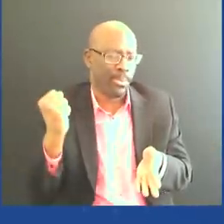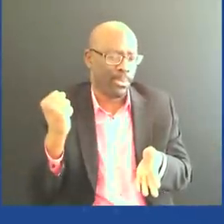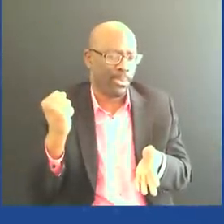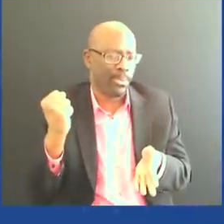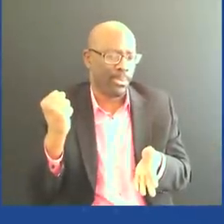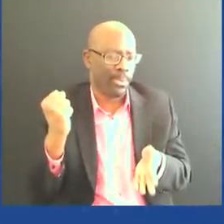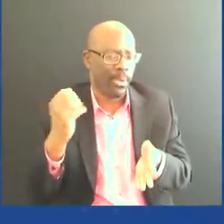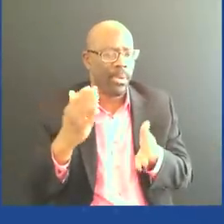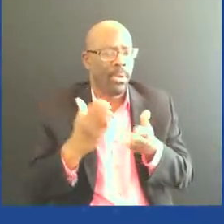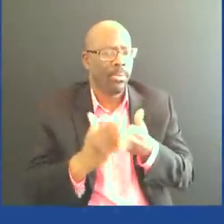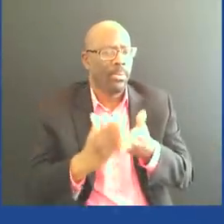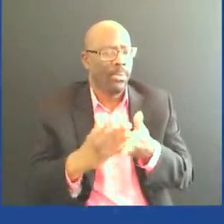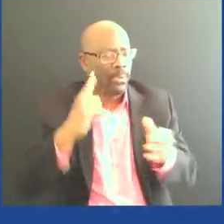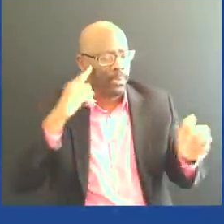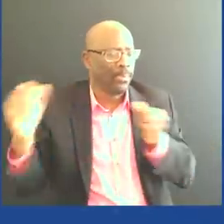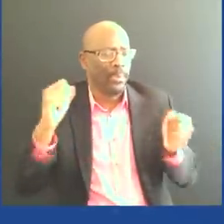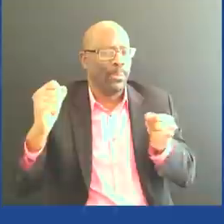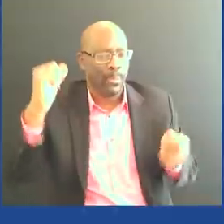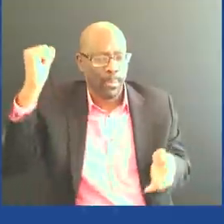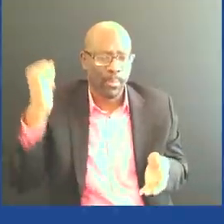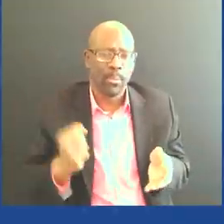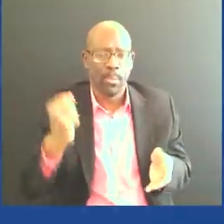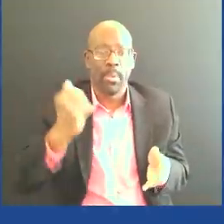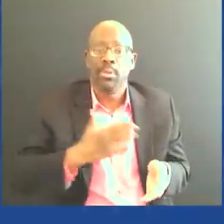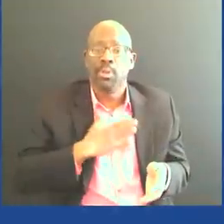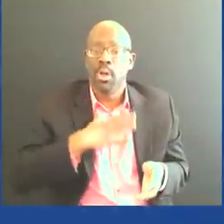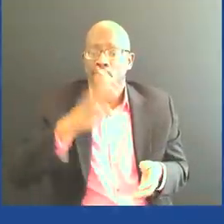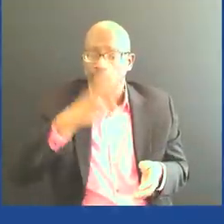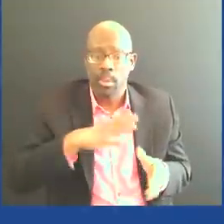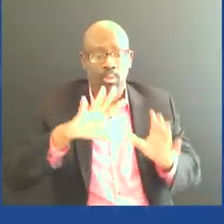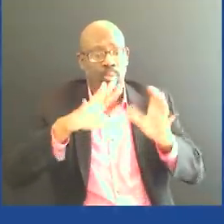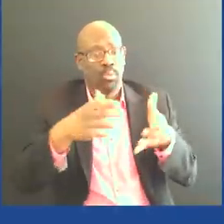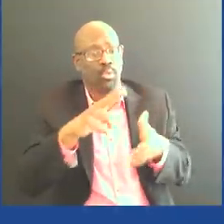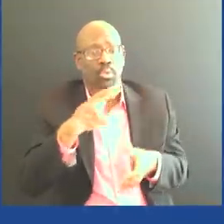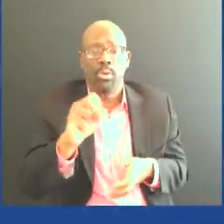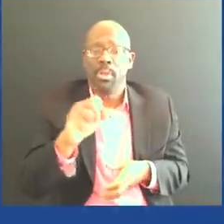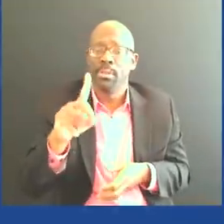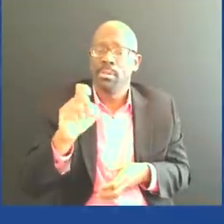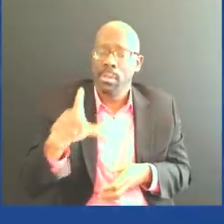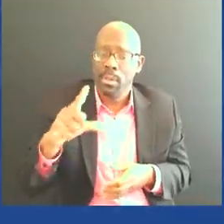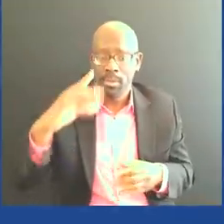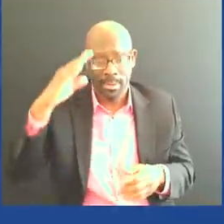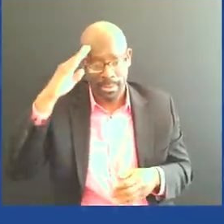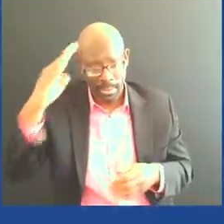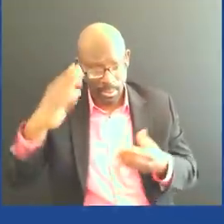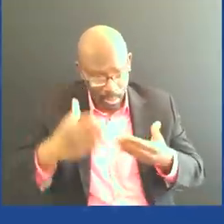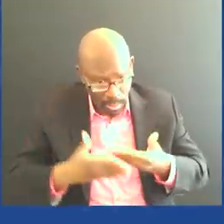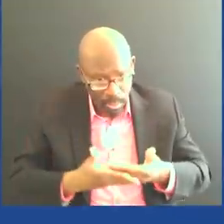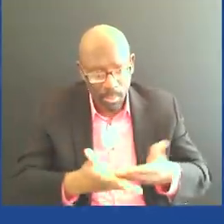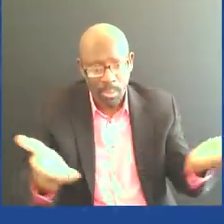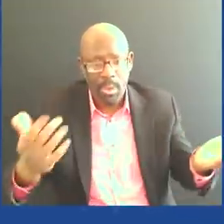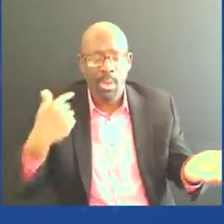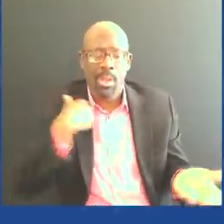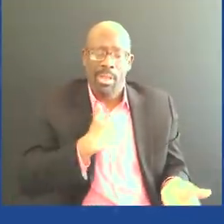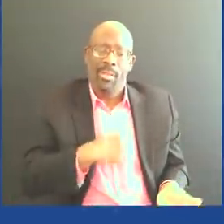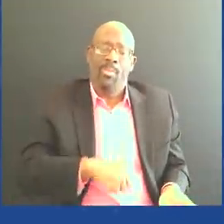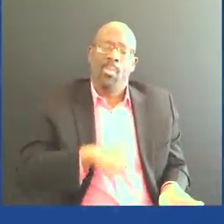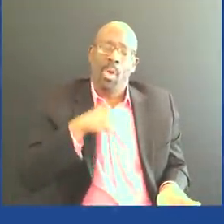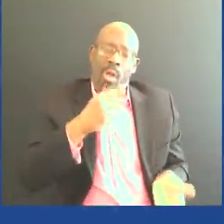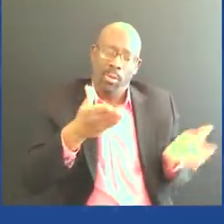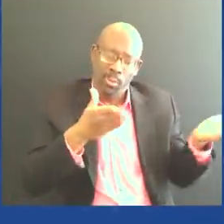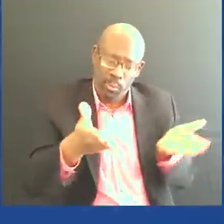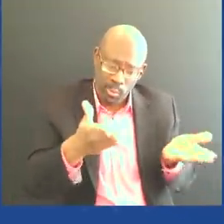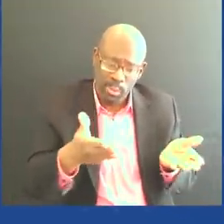Ladies and gentlemen, the crew of USS Delaware salute you. We are proud to serve in America's Navy. Ready,